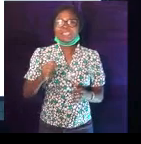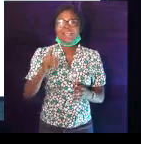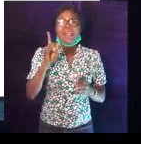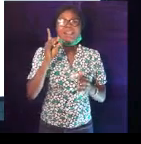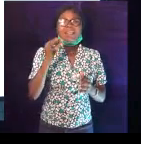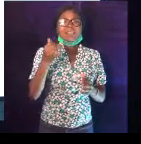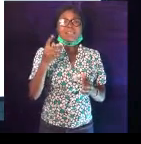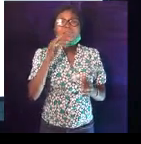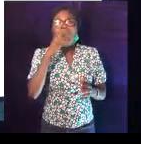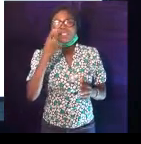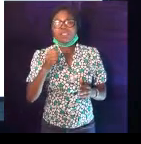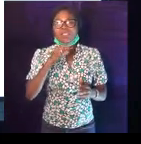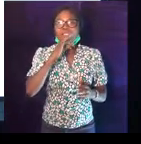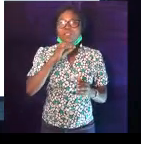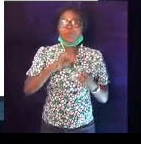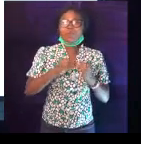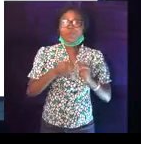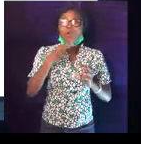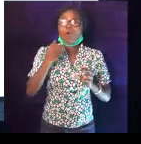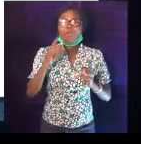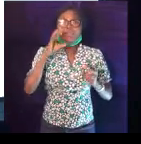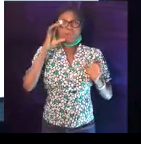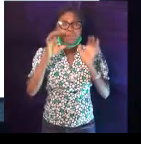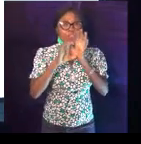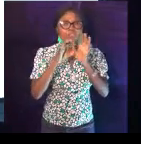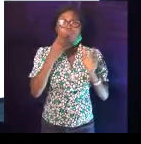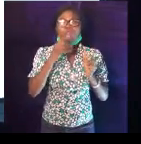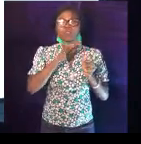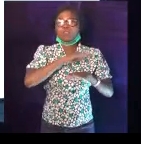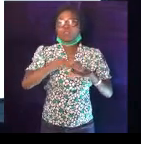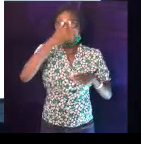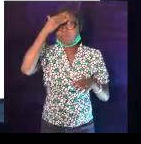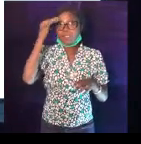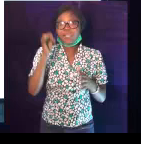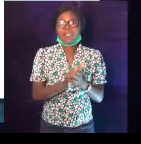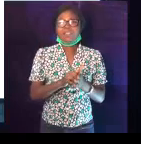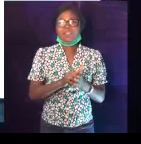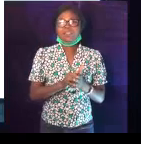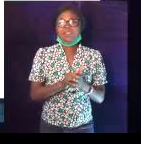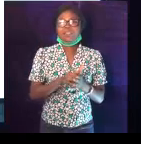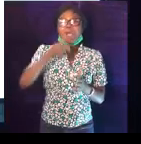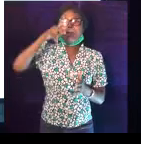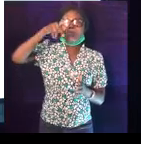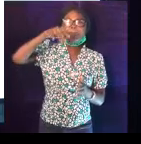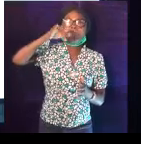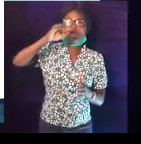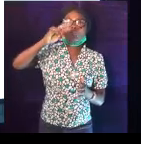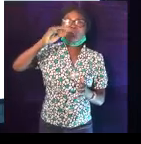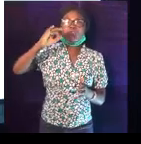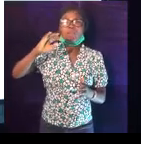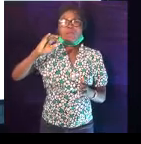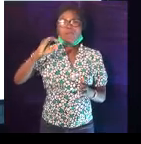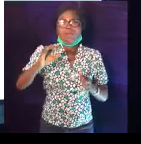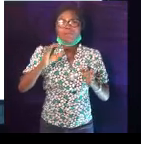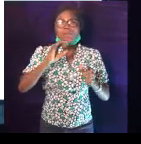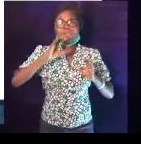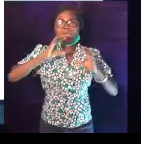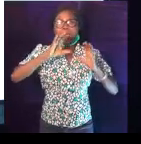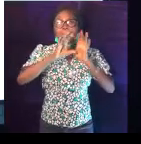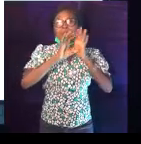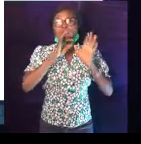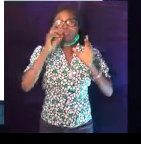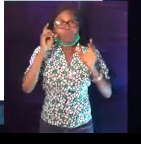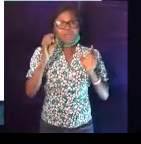the data with the highest number of images or pictures. Do not forget that pictogram is a chart